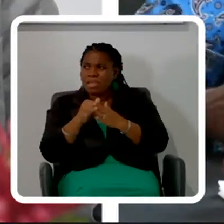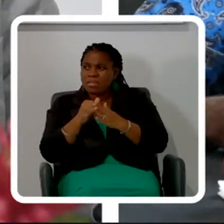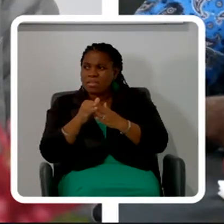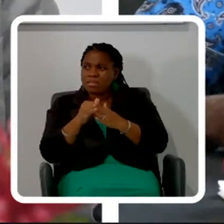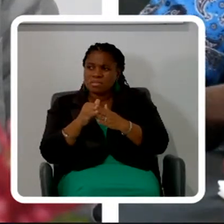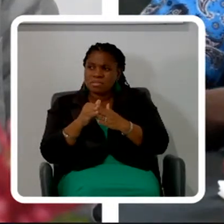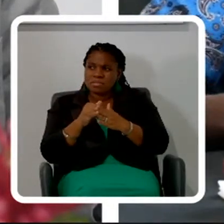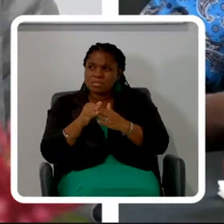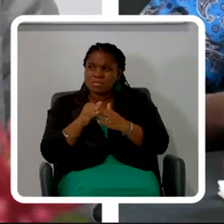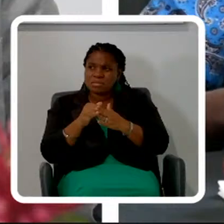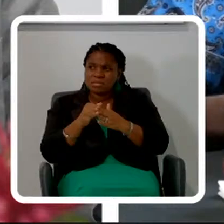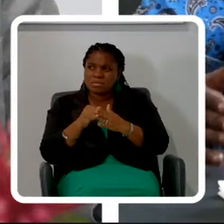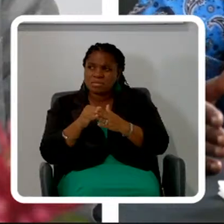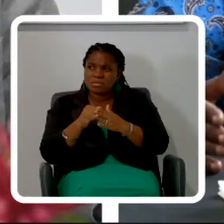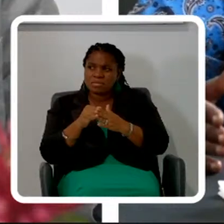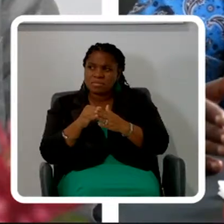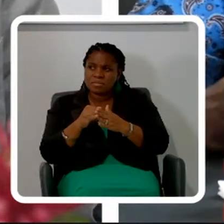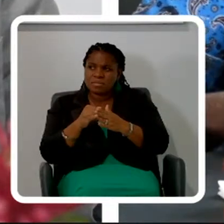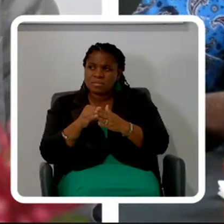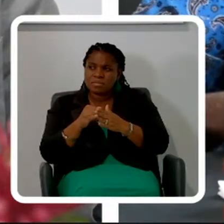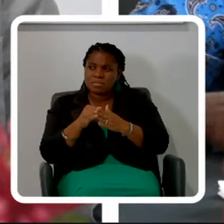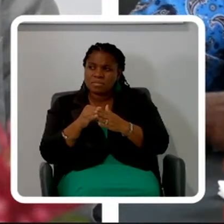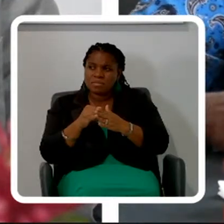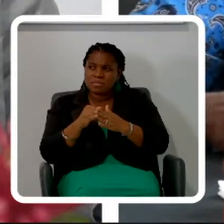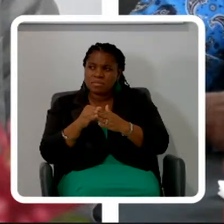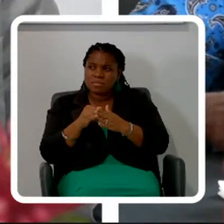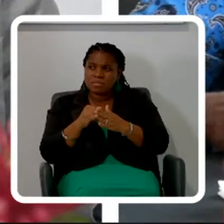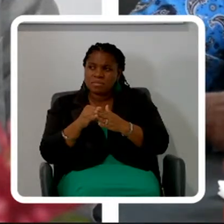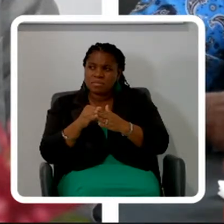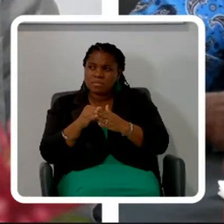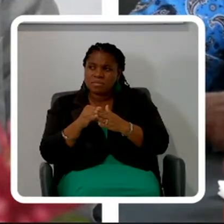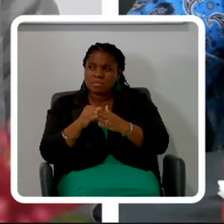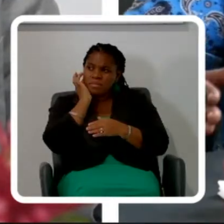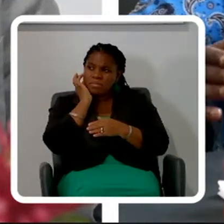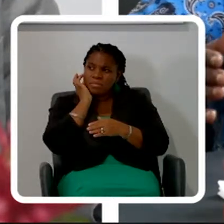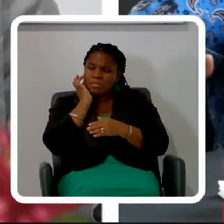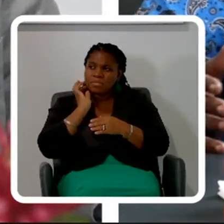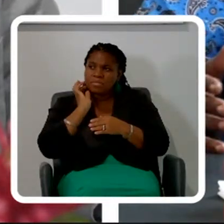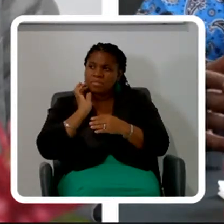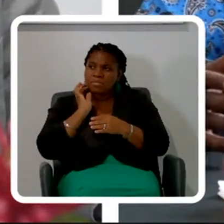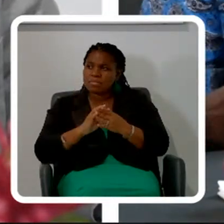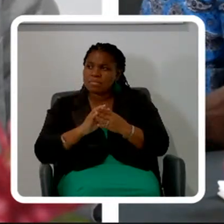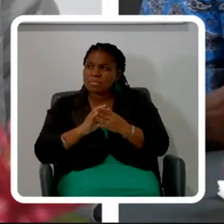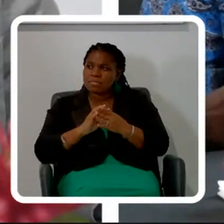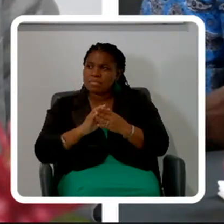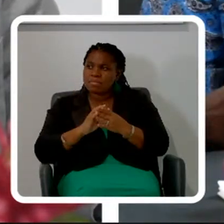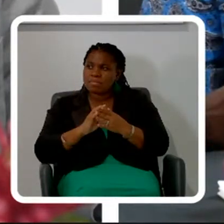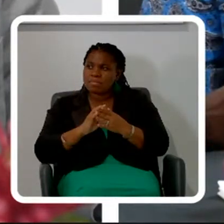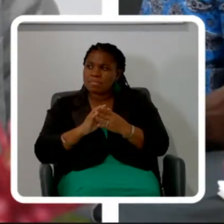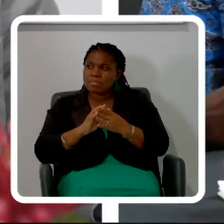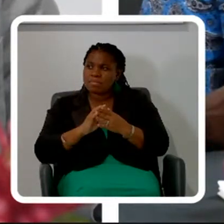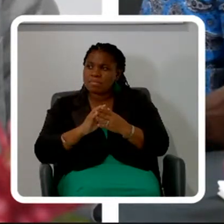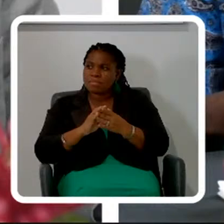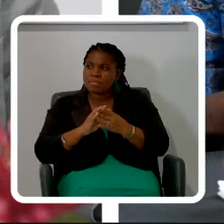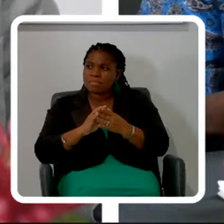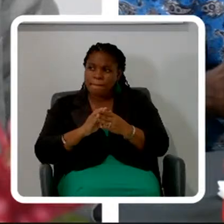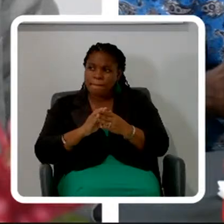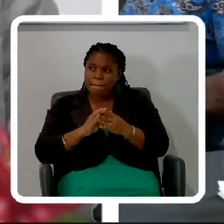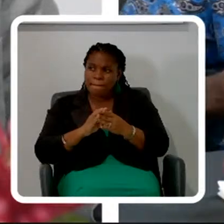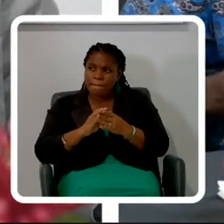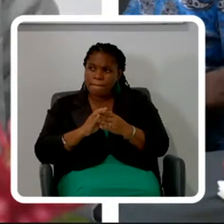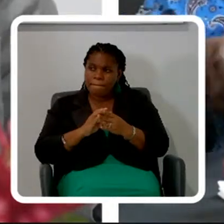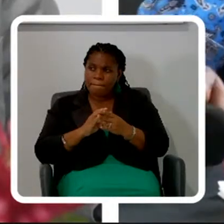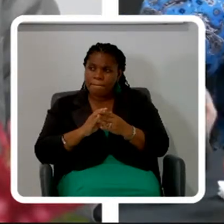you just indicated, not just for St. Kitts alone, but throughout the Caribbean. Do you get a sense that they might be walking two sides